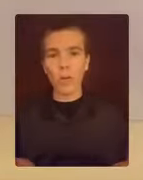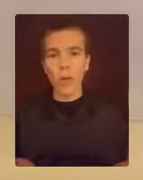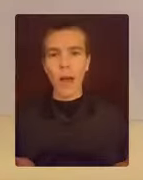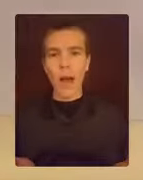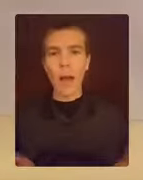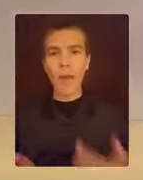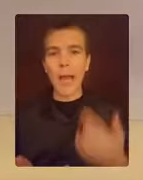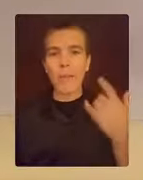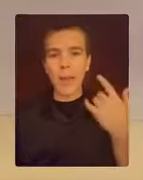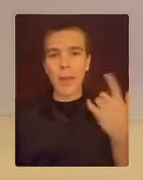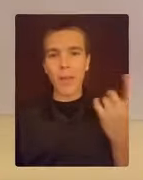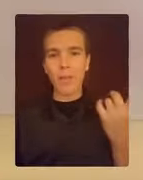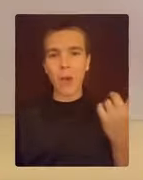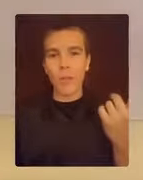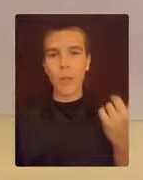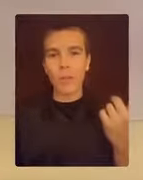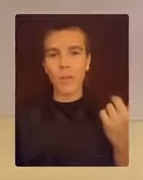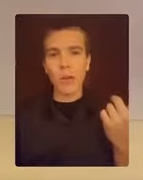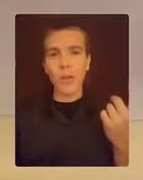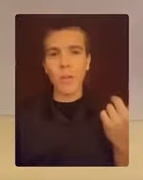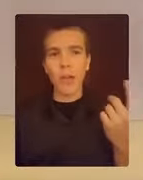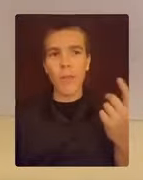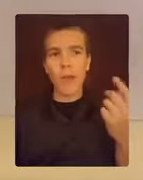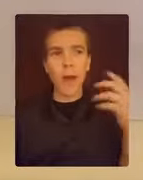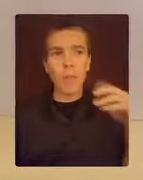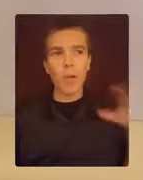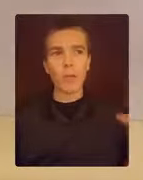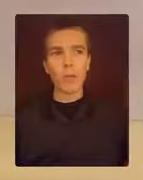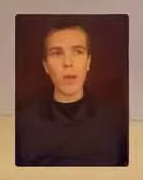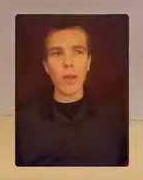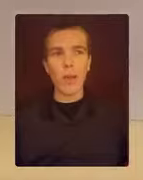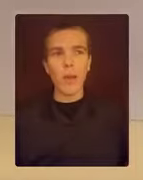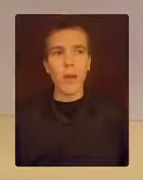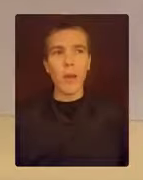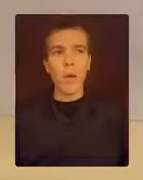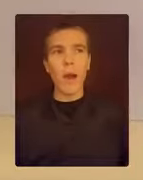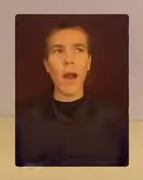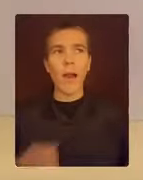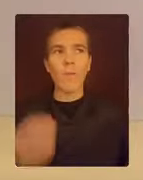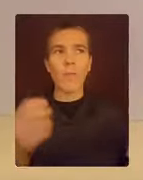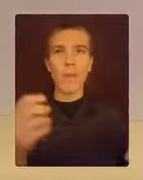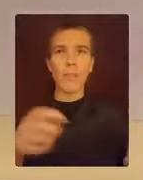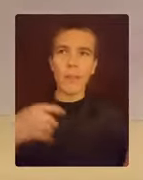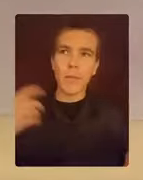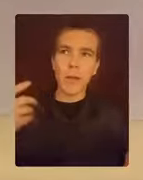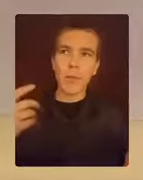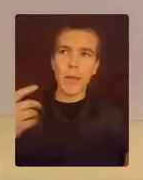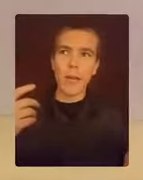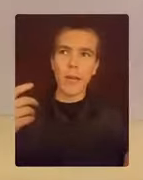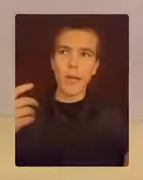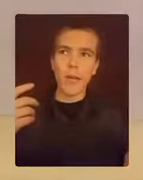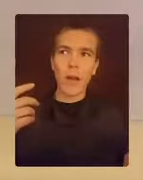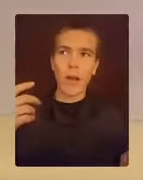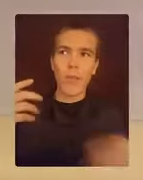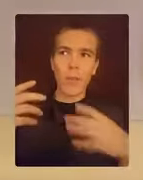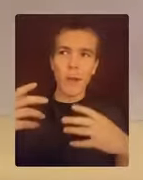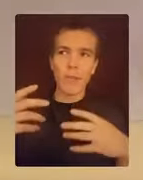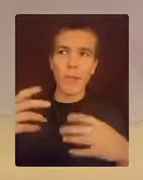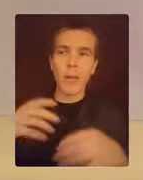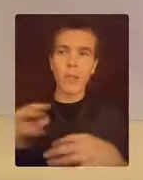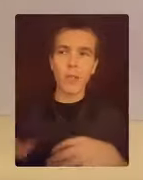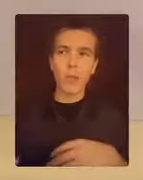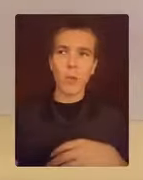world, I may have a negative thought that comes up and then I brush it away, or I have things that come up and then I think